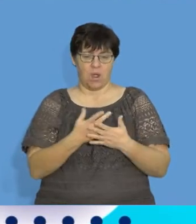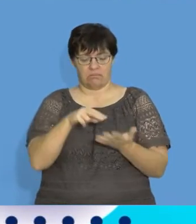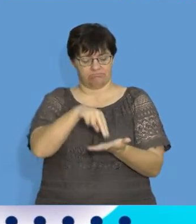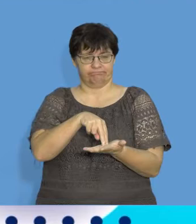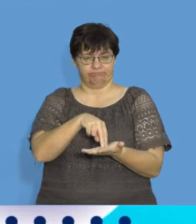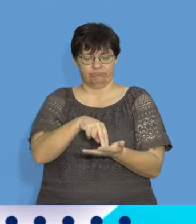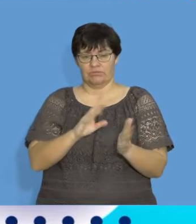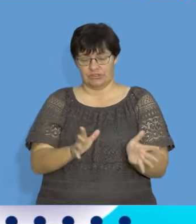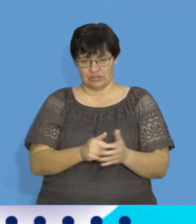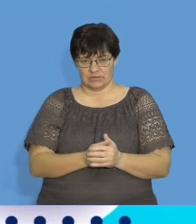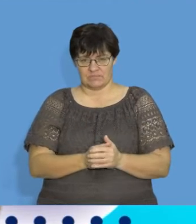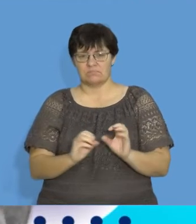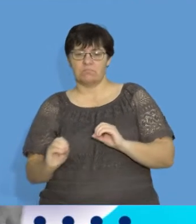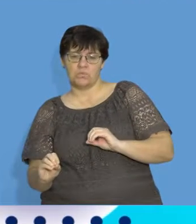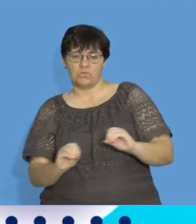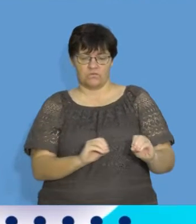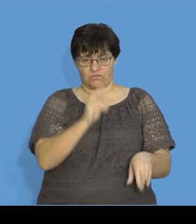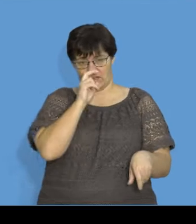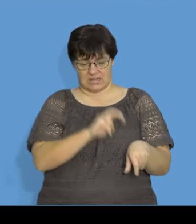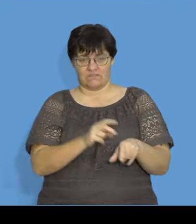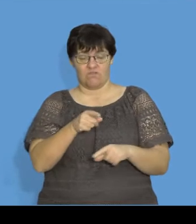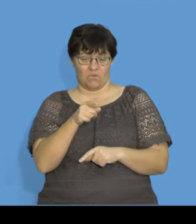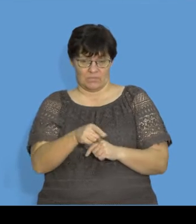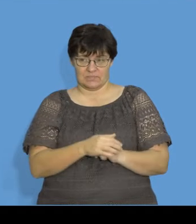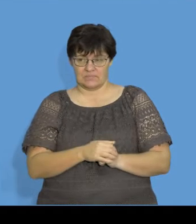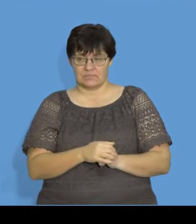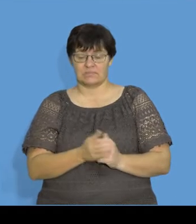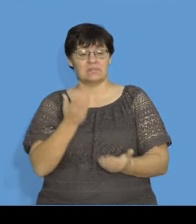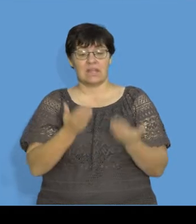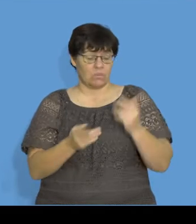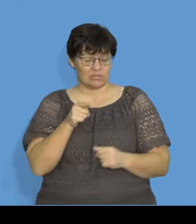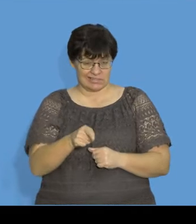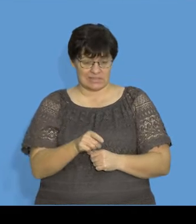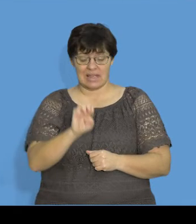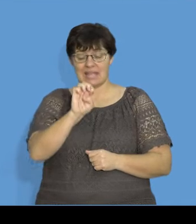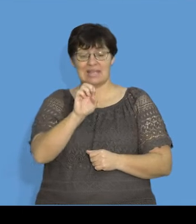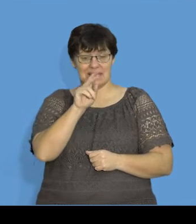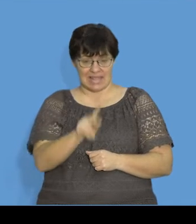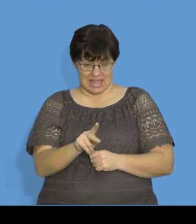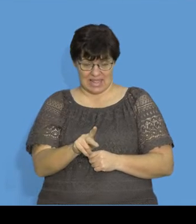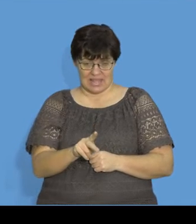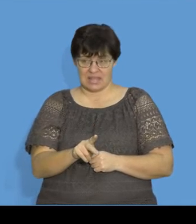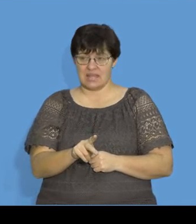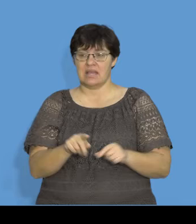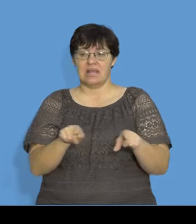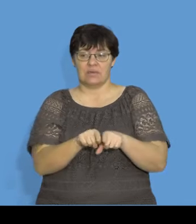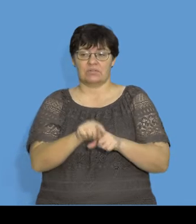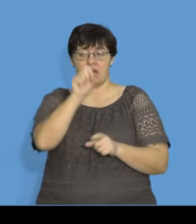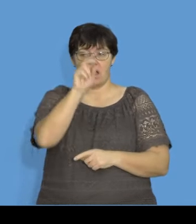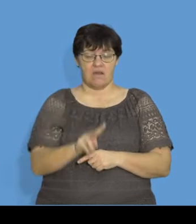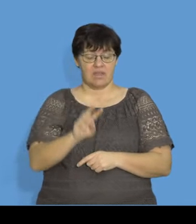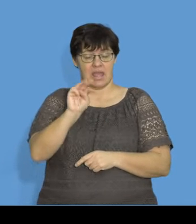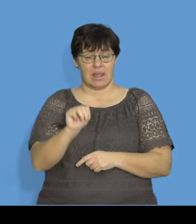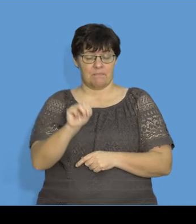okay? So we have to have movement. The equation is EK equals a half mv